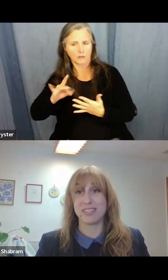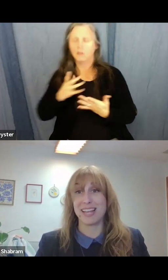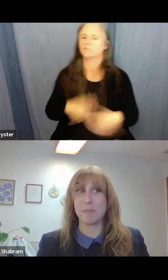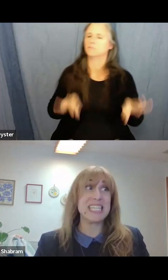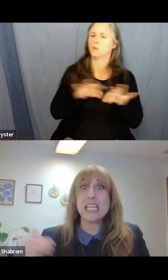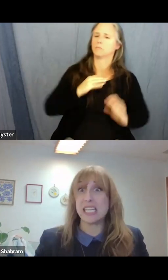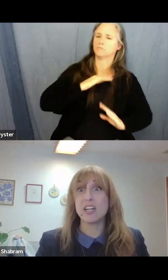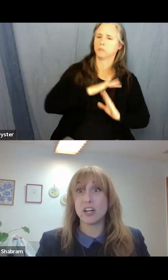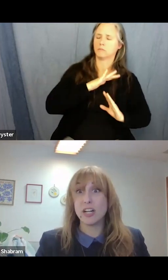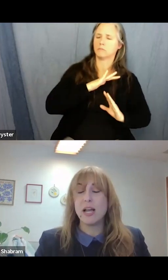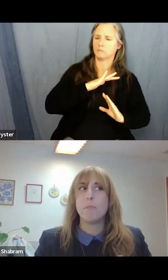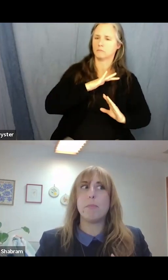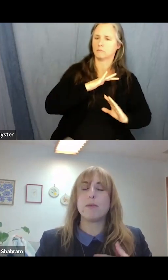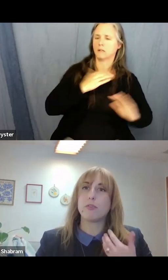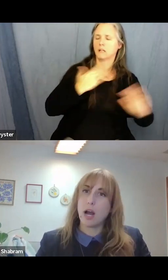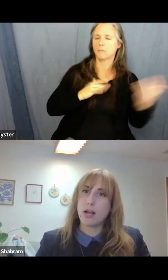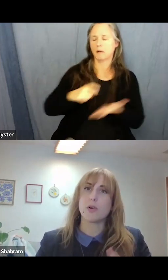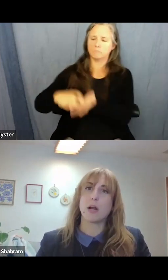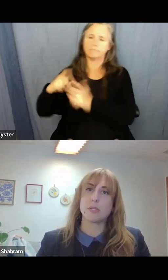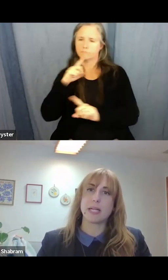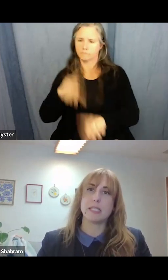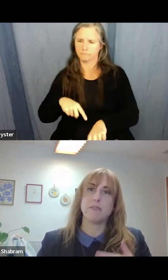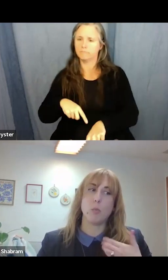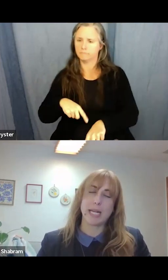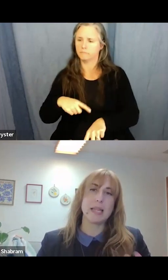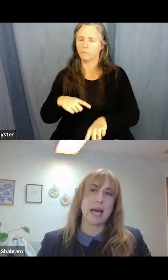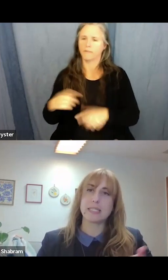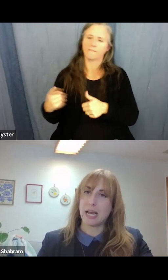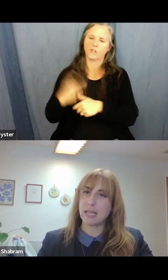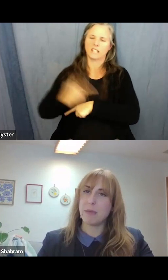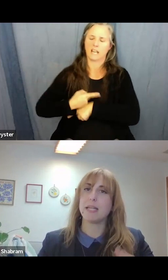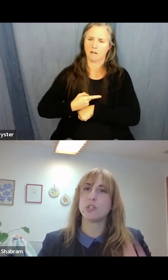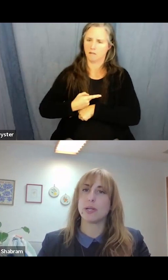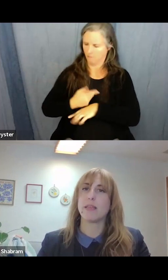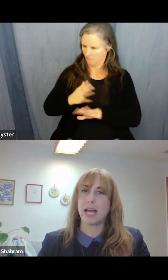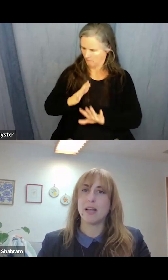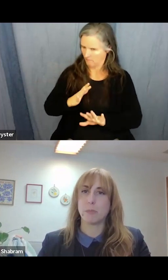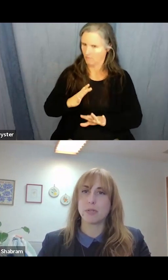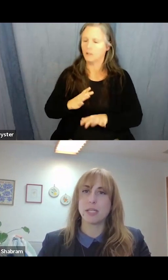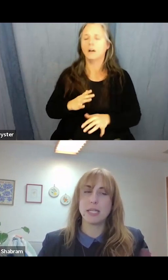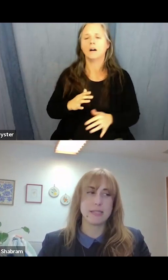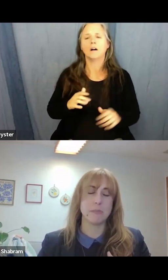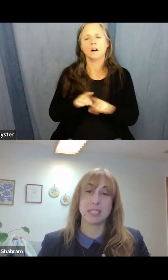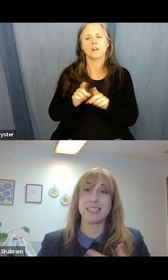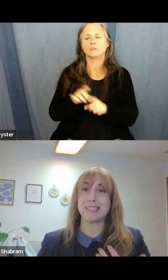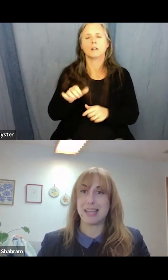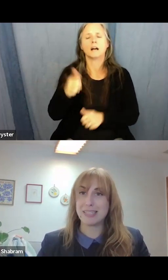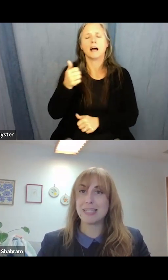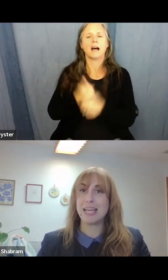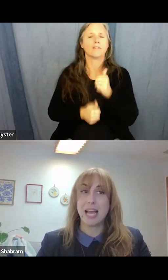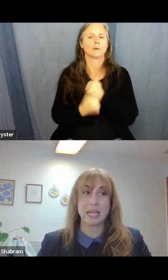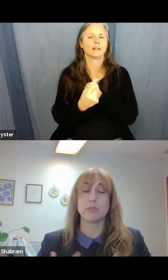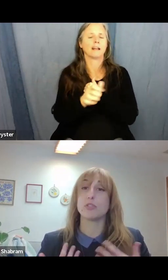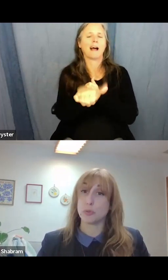very first day. It might take a year. But for us, for our perspective, waiting that time and ensuring that that young person is able to